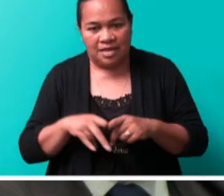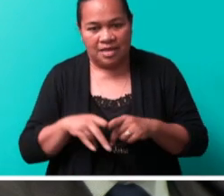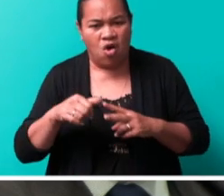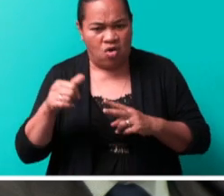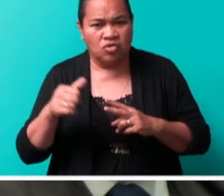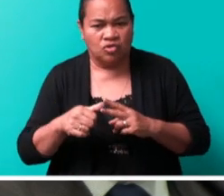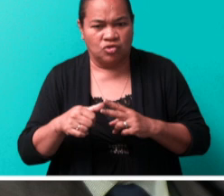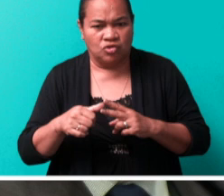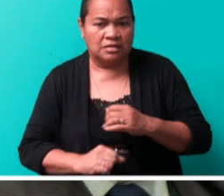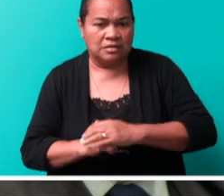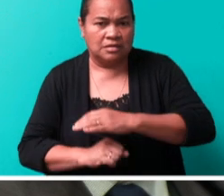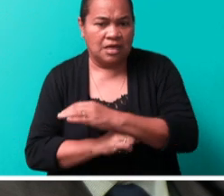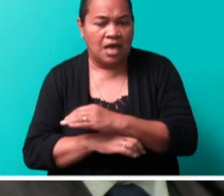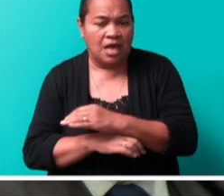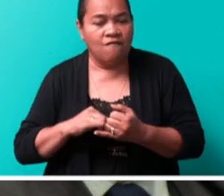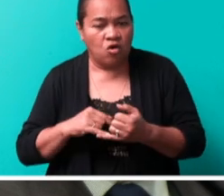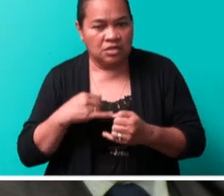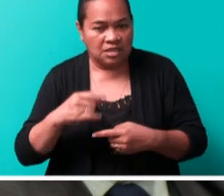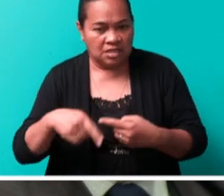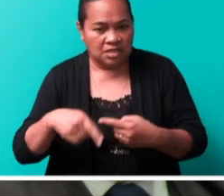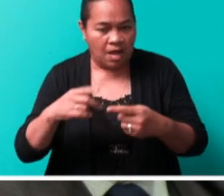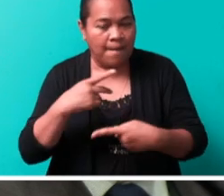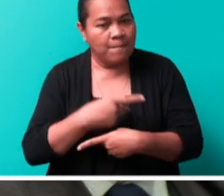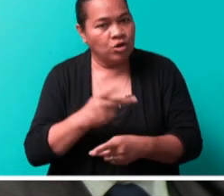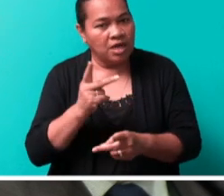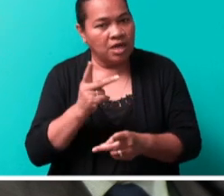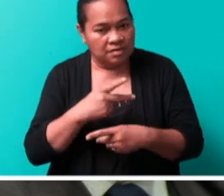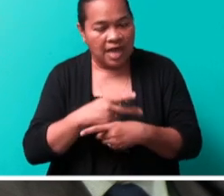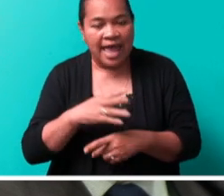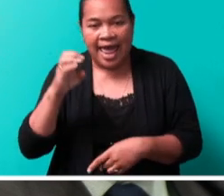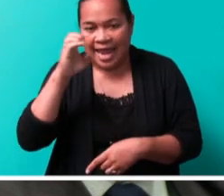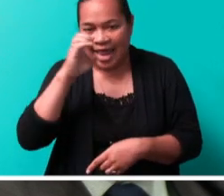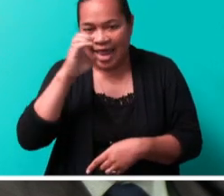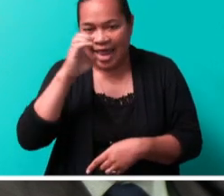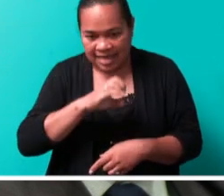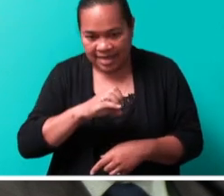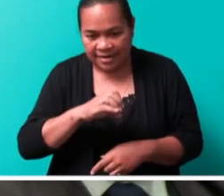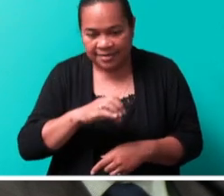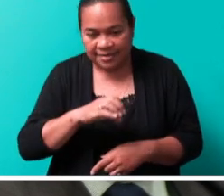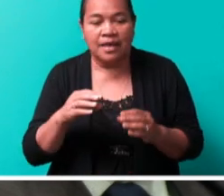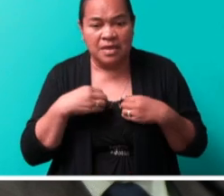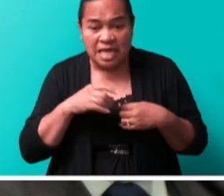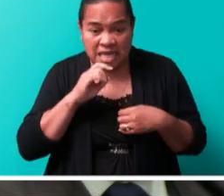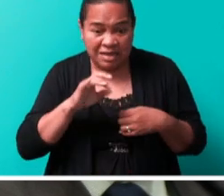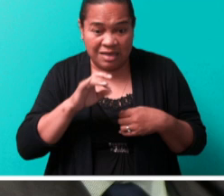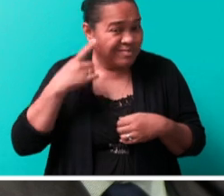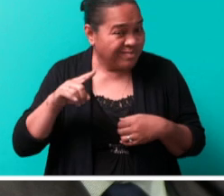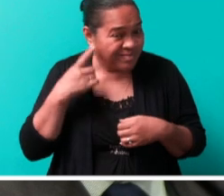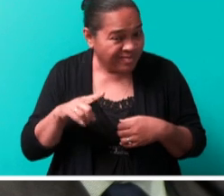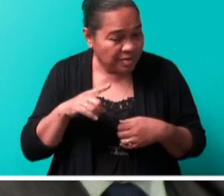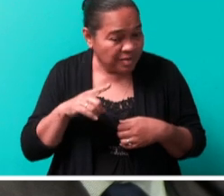of a sustainable, productive, and ethical business because non-compliance will have